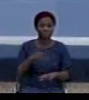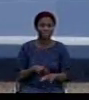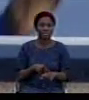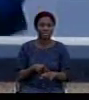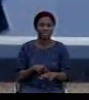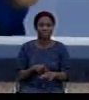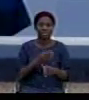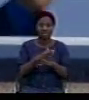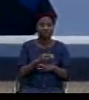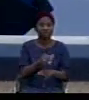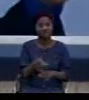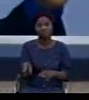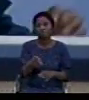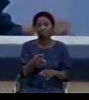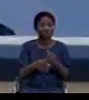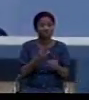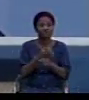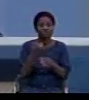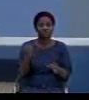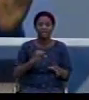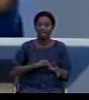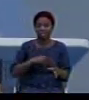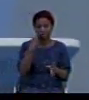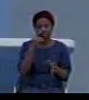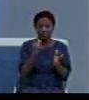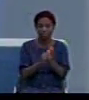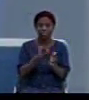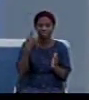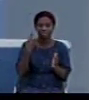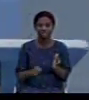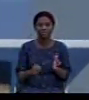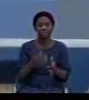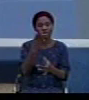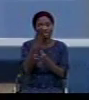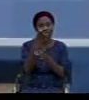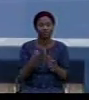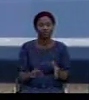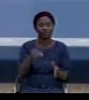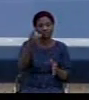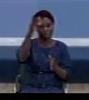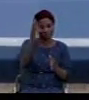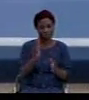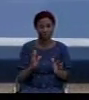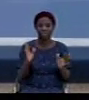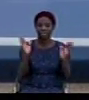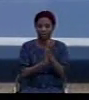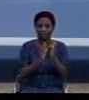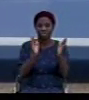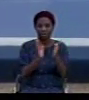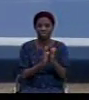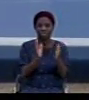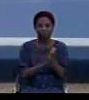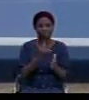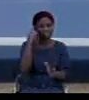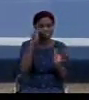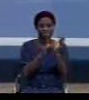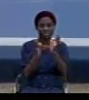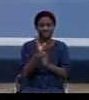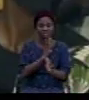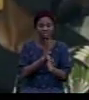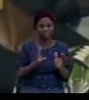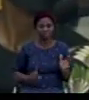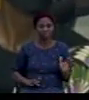you, that is the finger of God. Put your hands together for Jesus Christ.